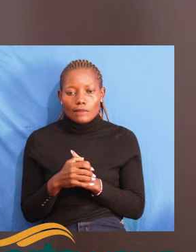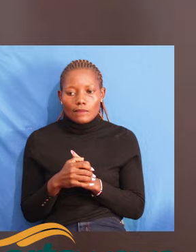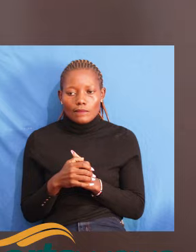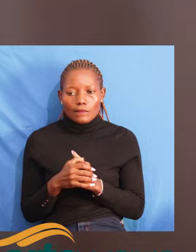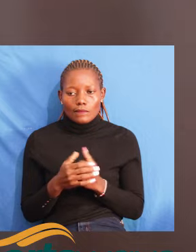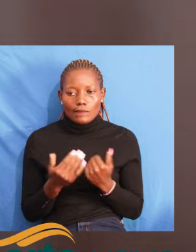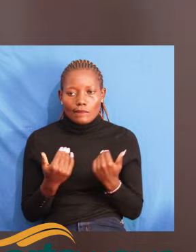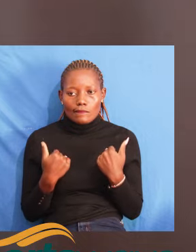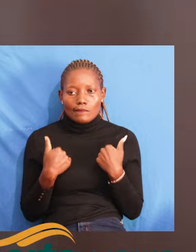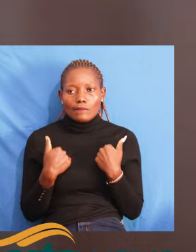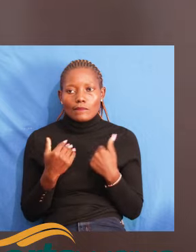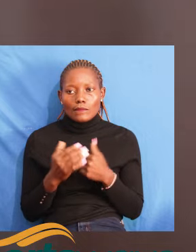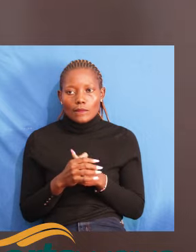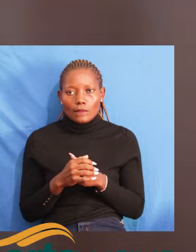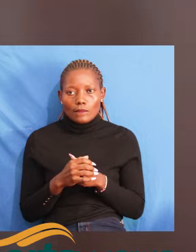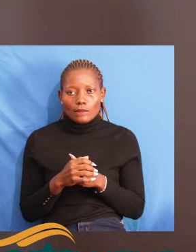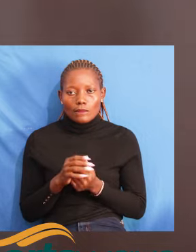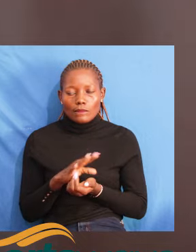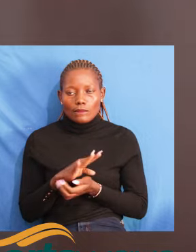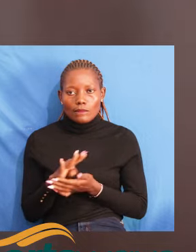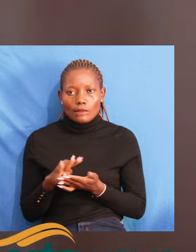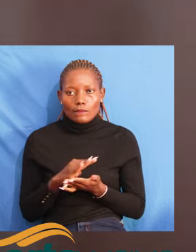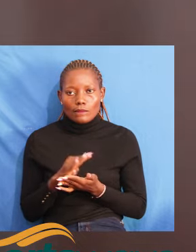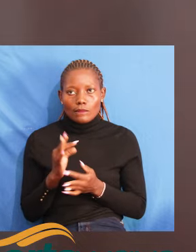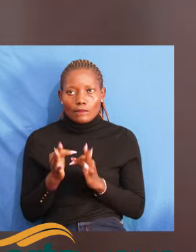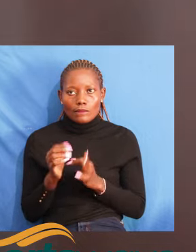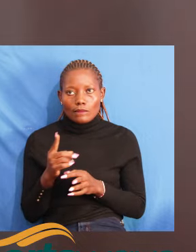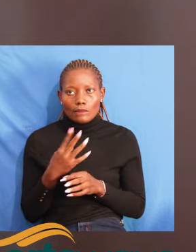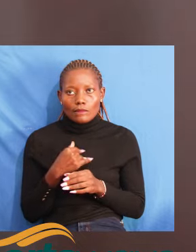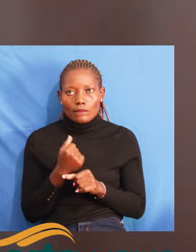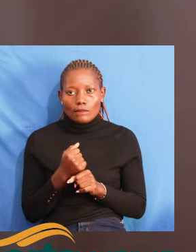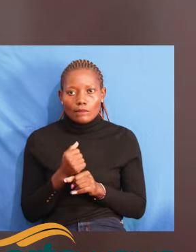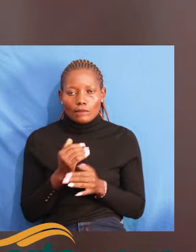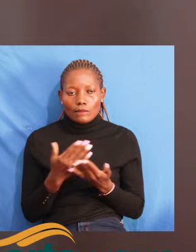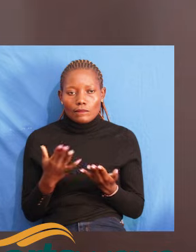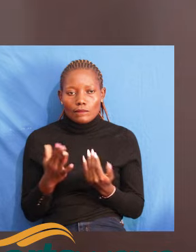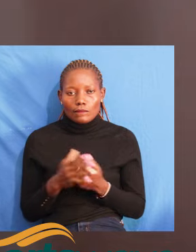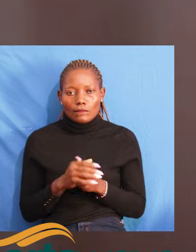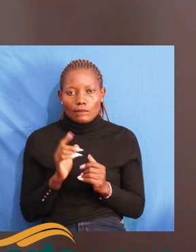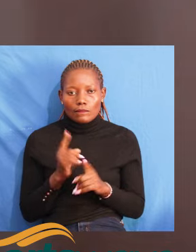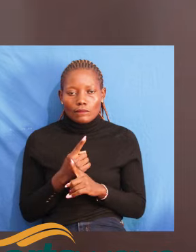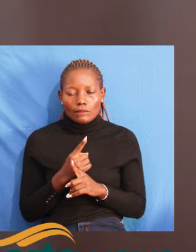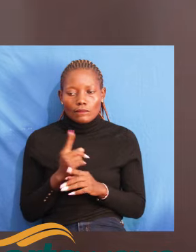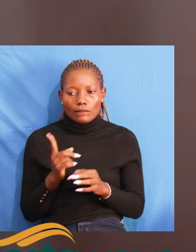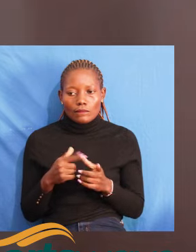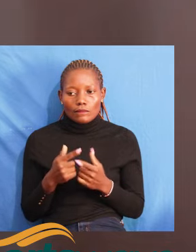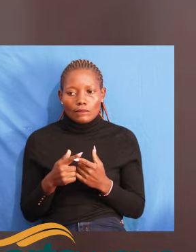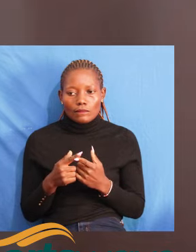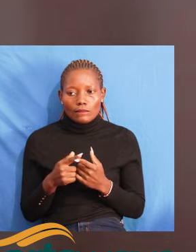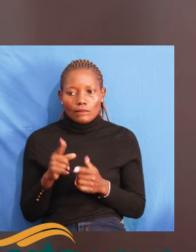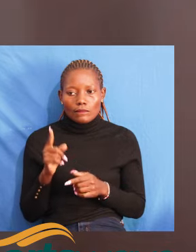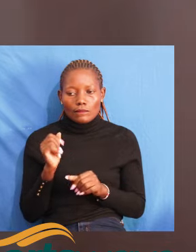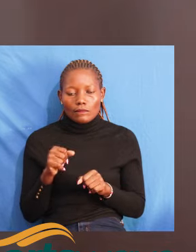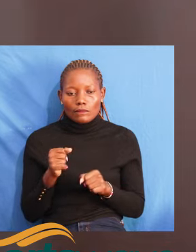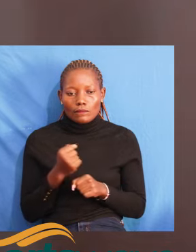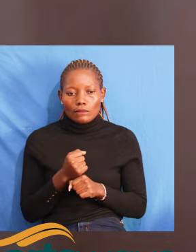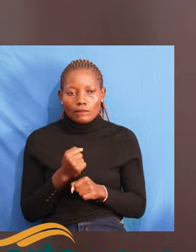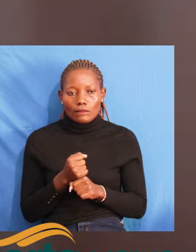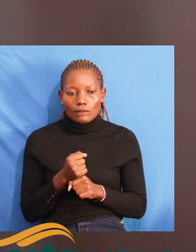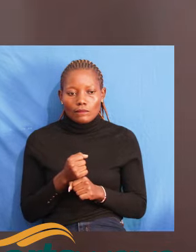sleeping and eating is very basic. And if you want to do something extra, you should do taking an ice bath